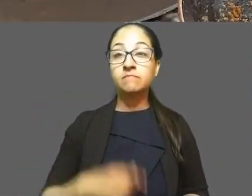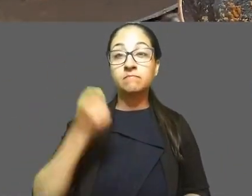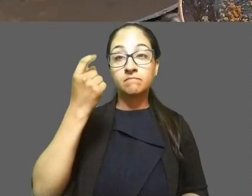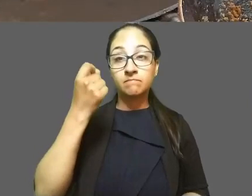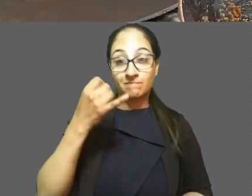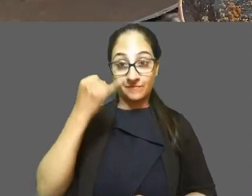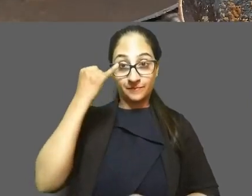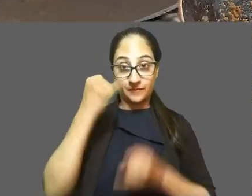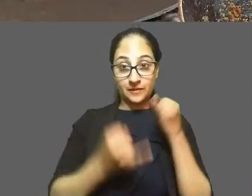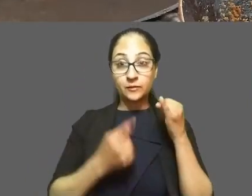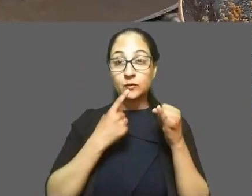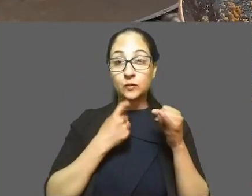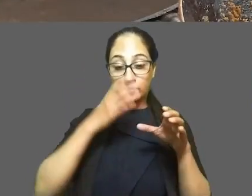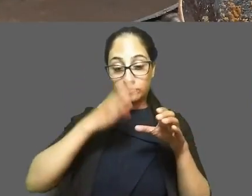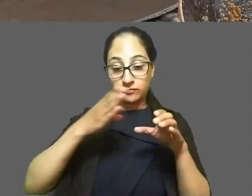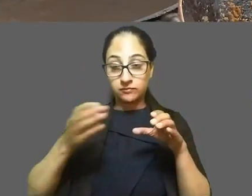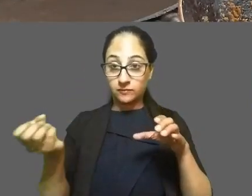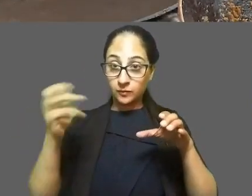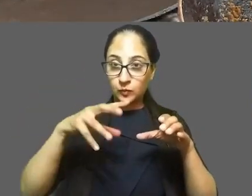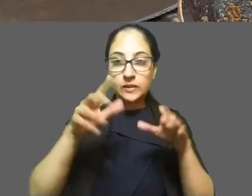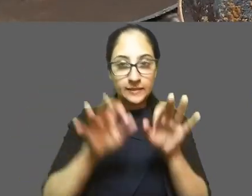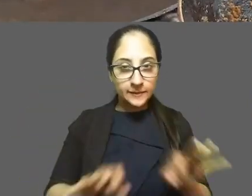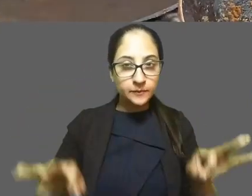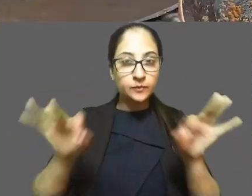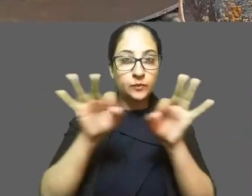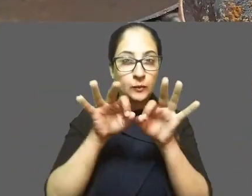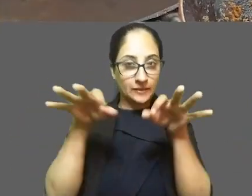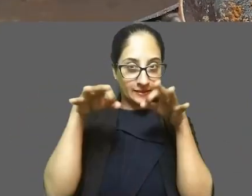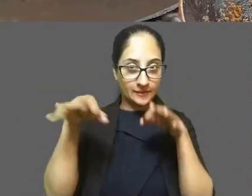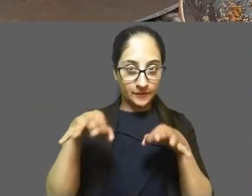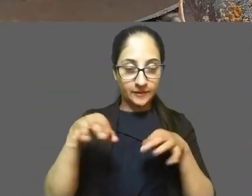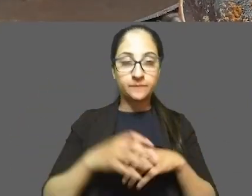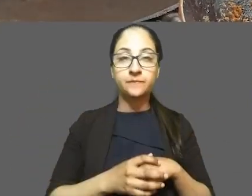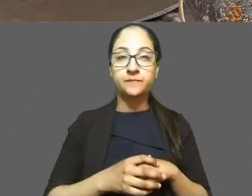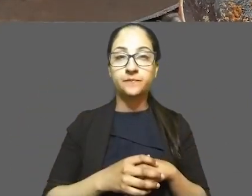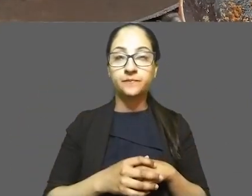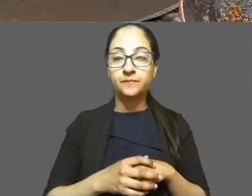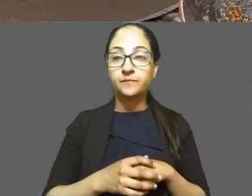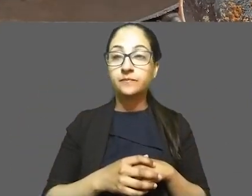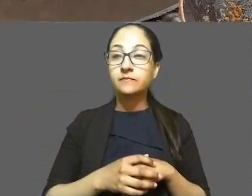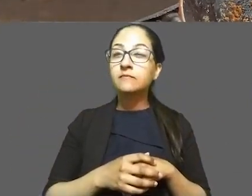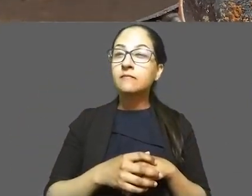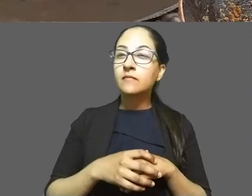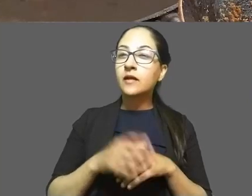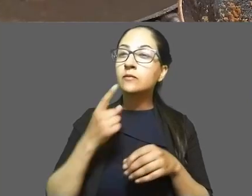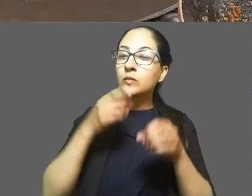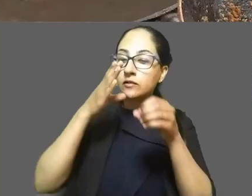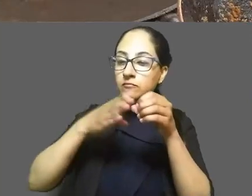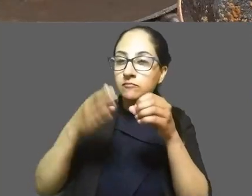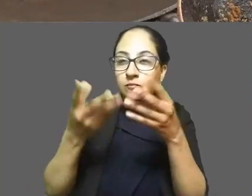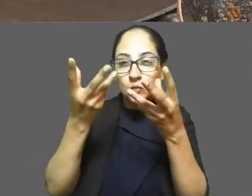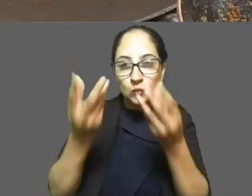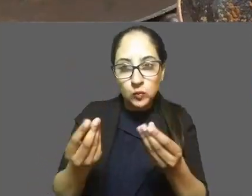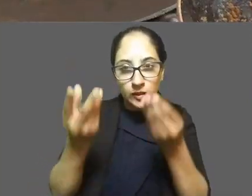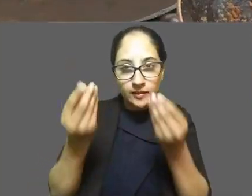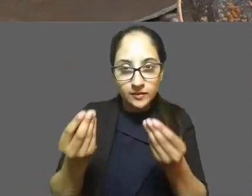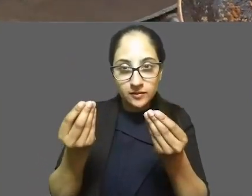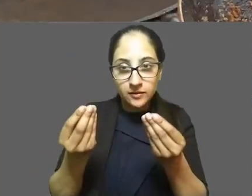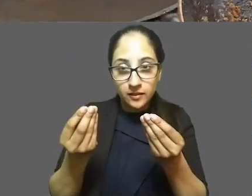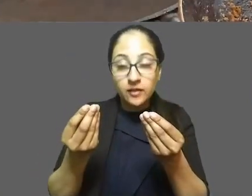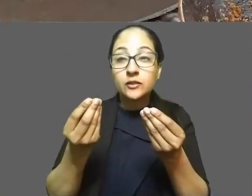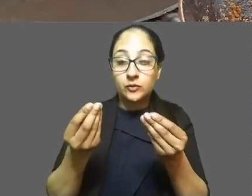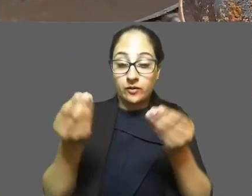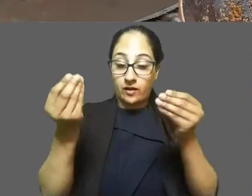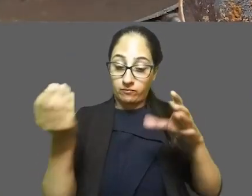mixture. Now, this is an important step because the liquid content of your tomatoes is